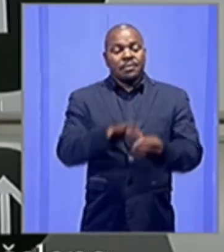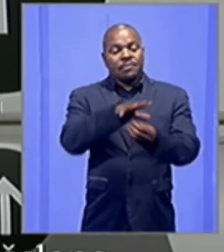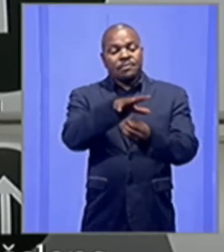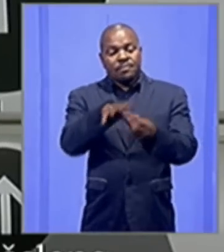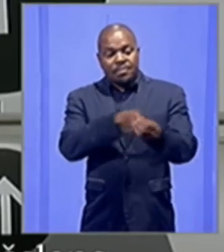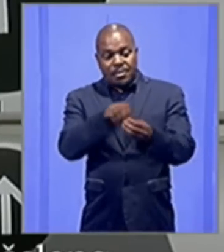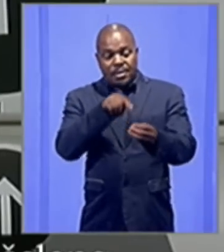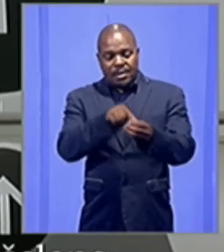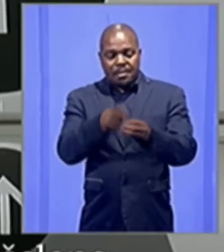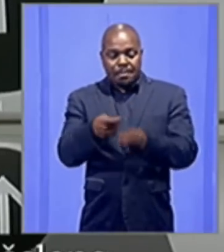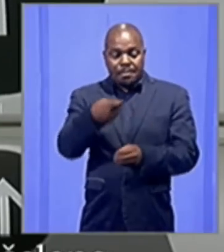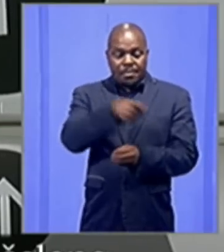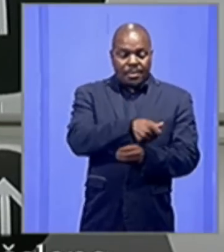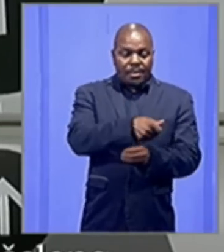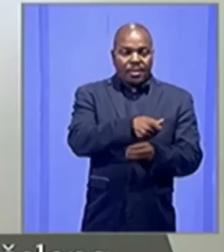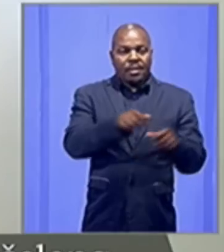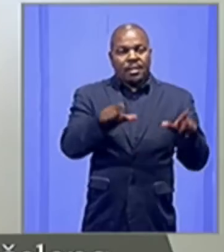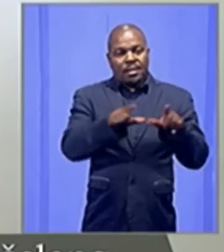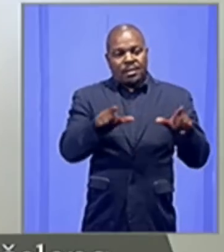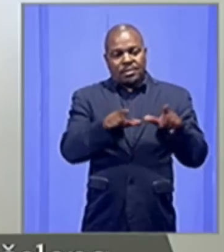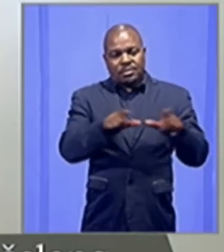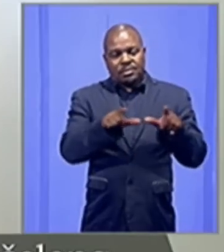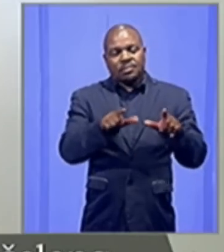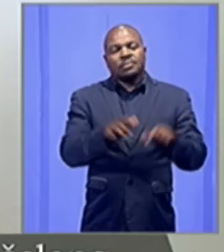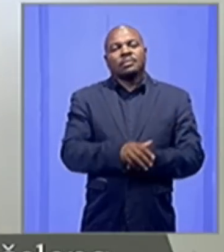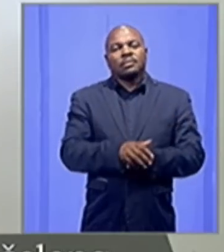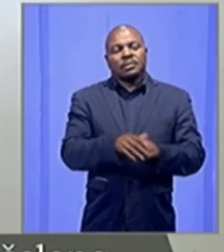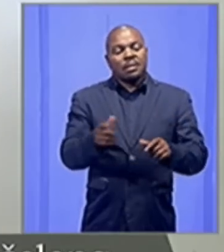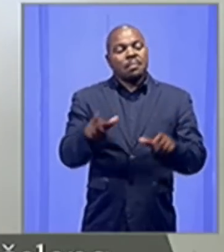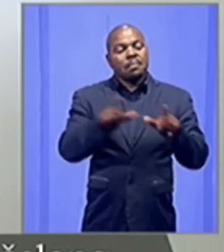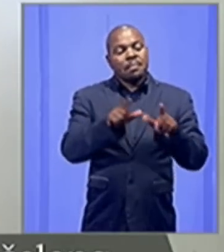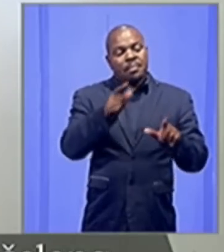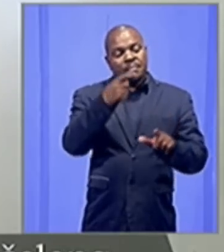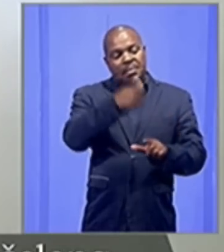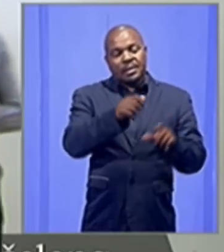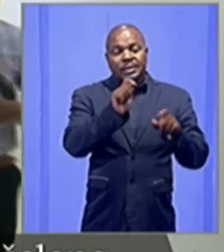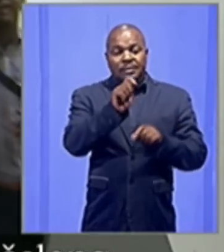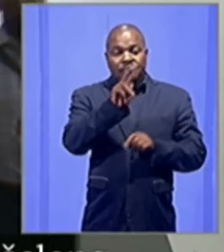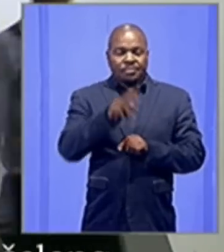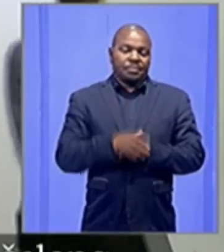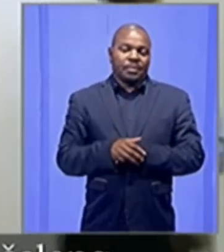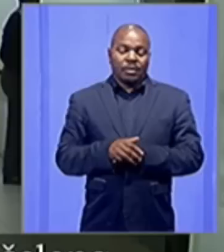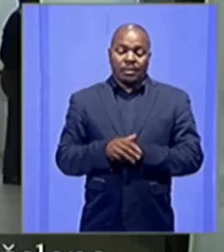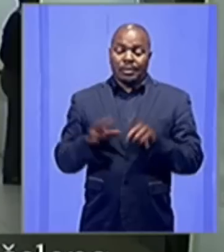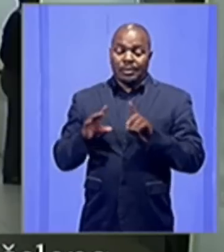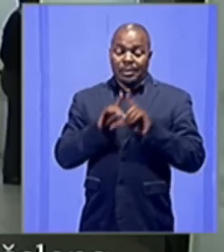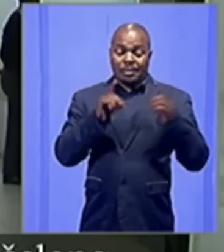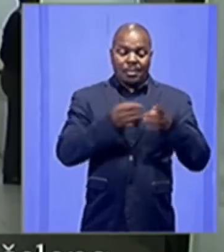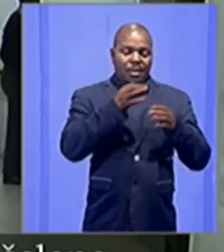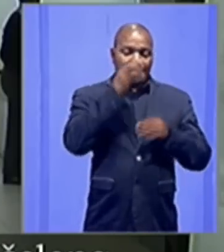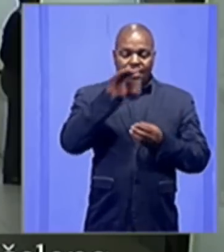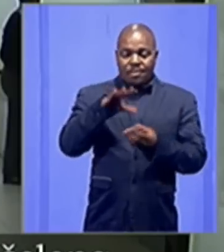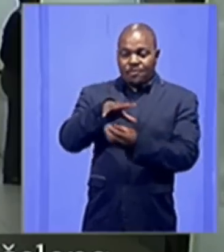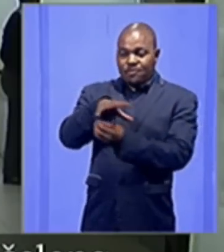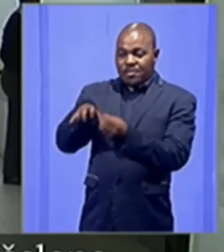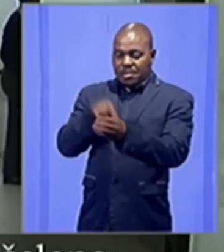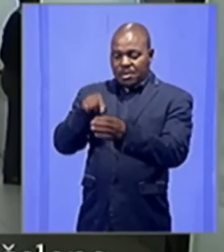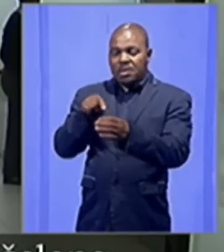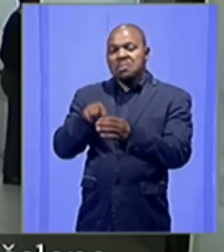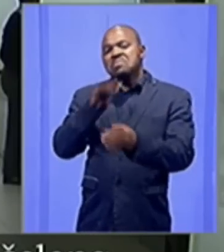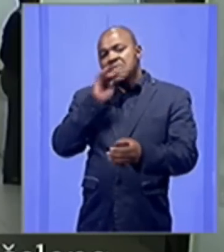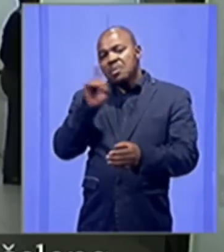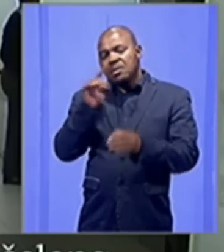tsenywe molaong legatong la di-license tša dithelebishene. Kgoro e re tefo ya lapa e ka ba